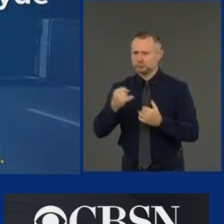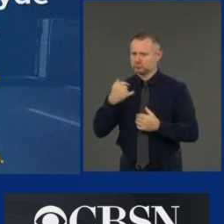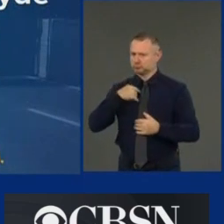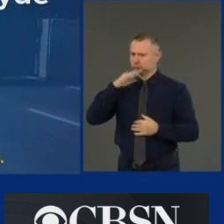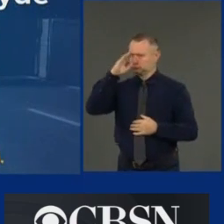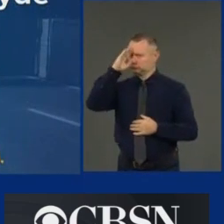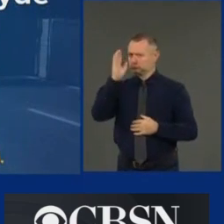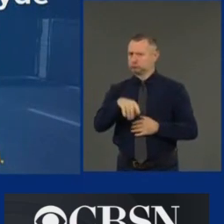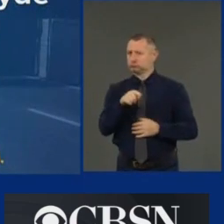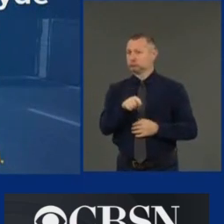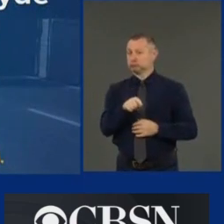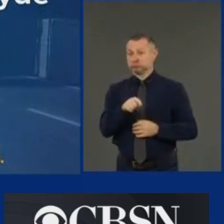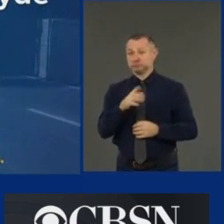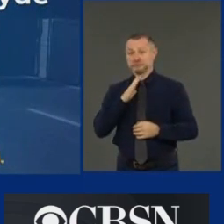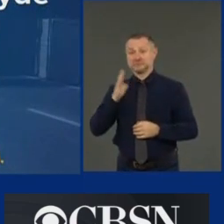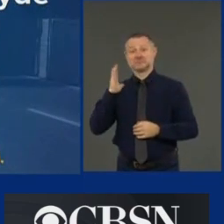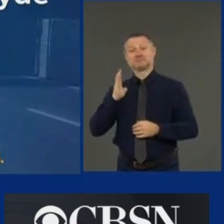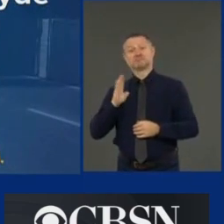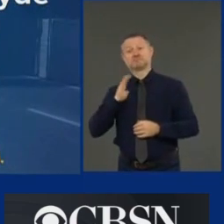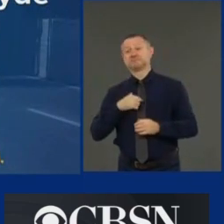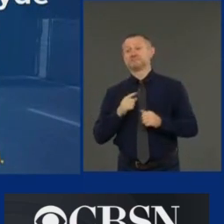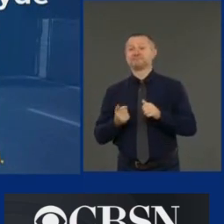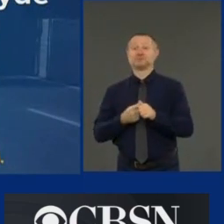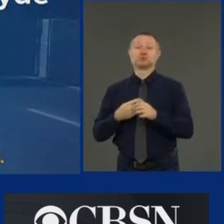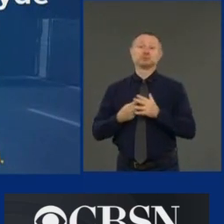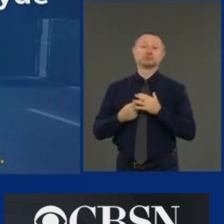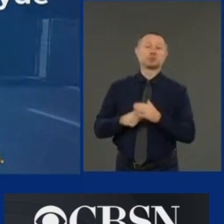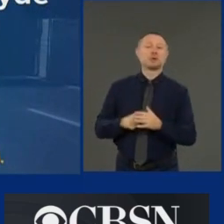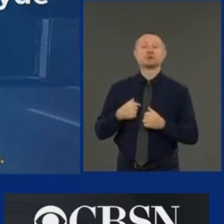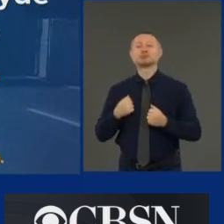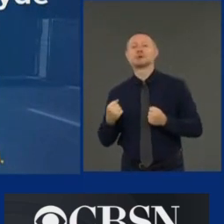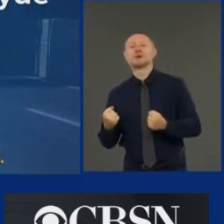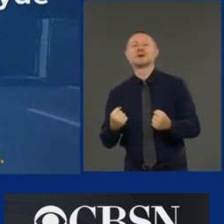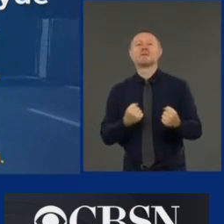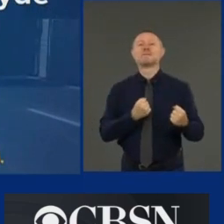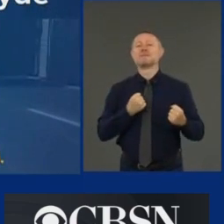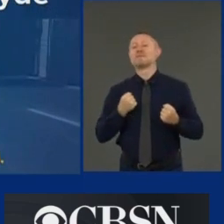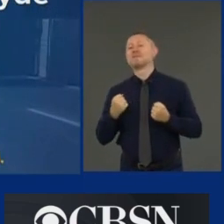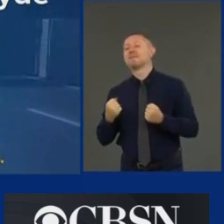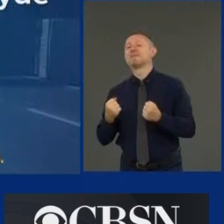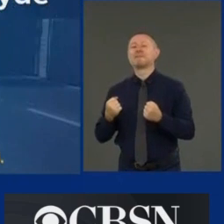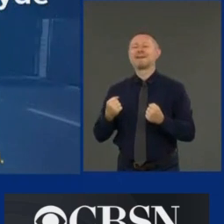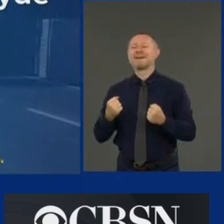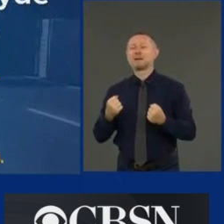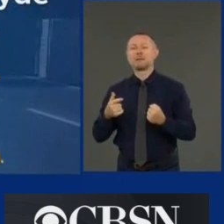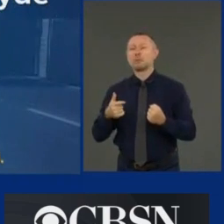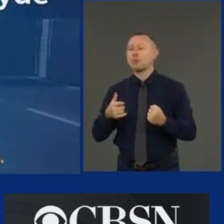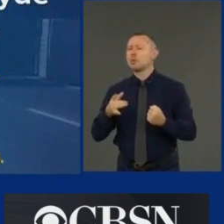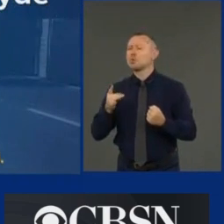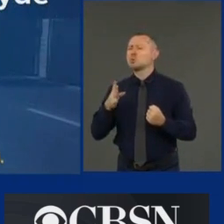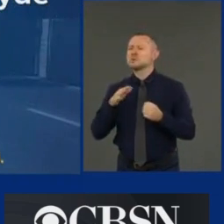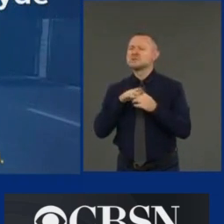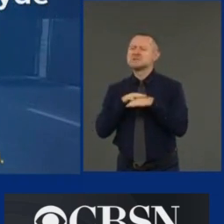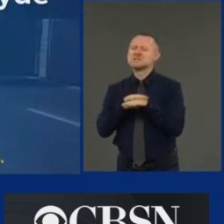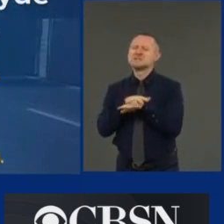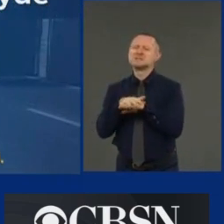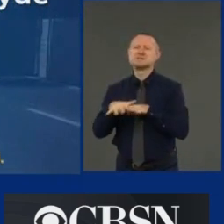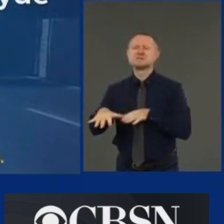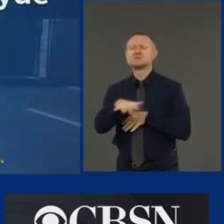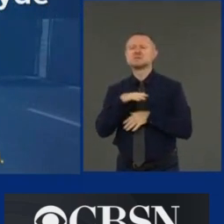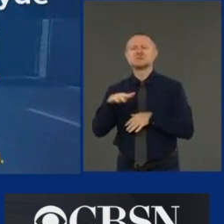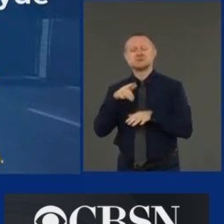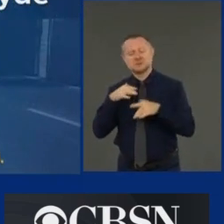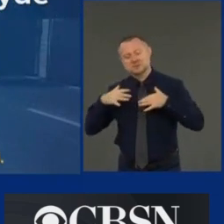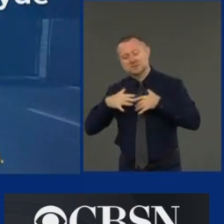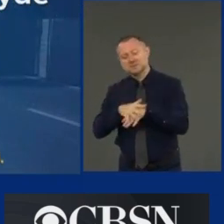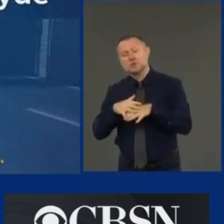drive, and this was a traffic nightmare for